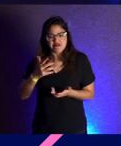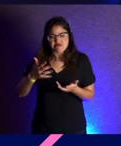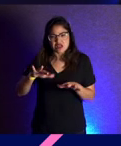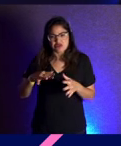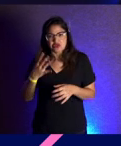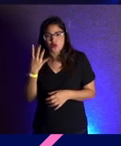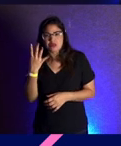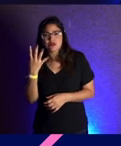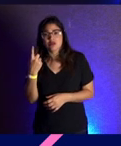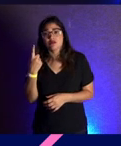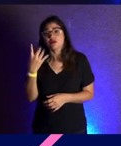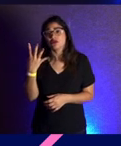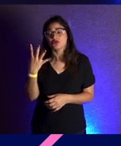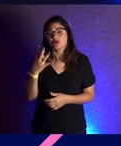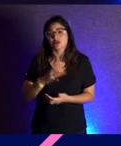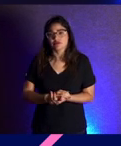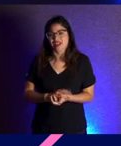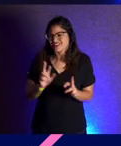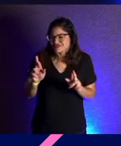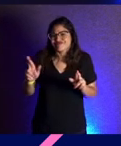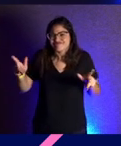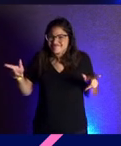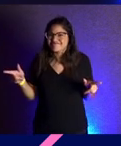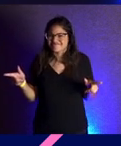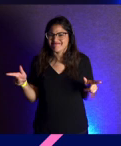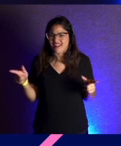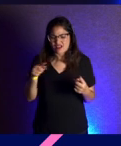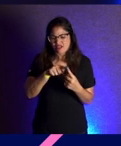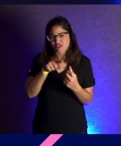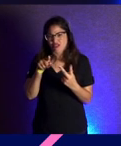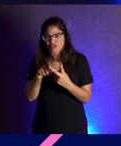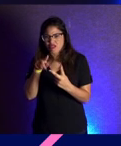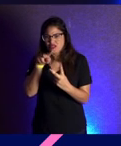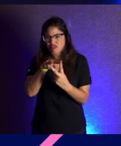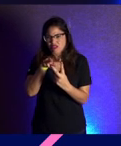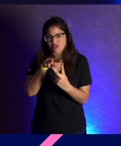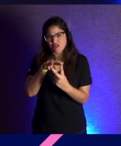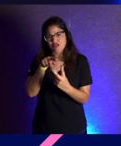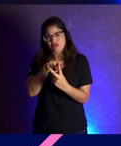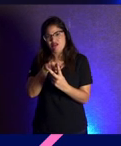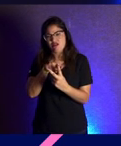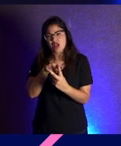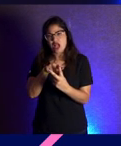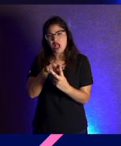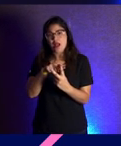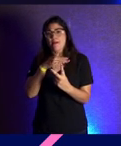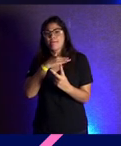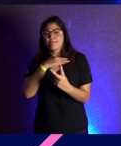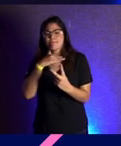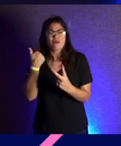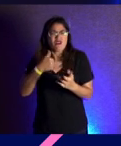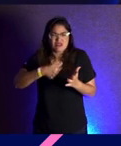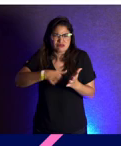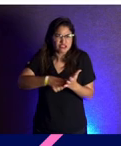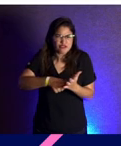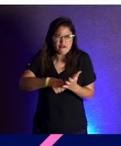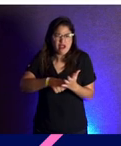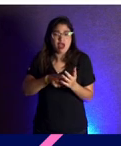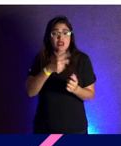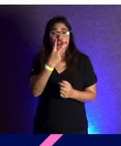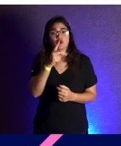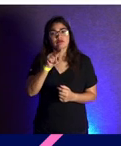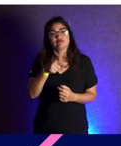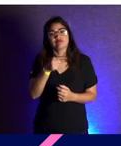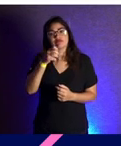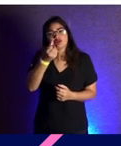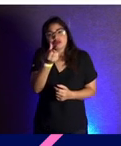between these two ratios. We have identified killers having a much higher ratio of public words than a student. If I go